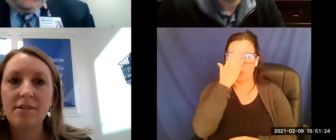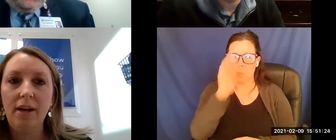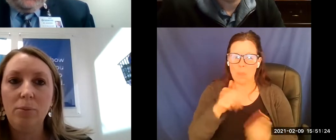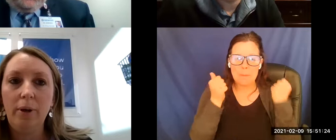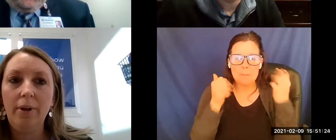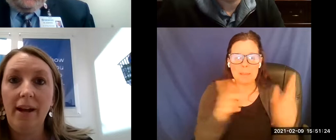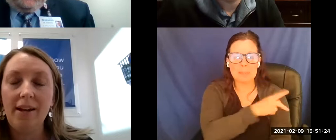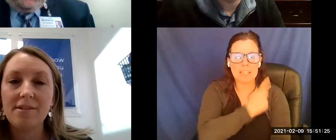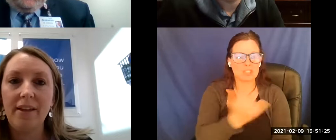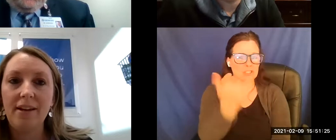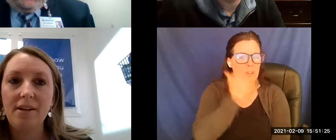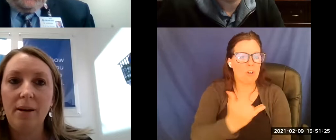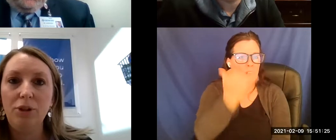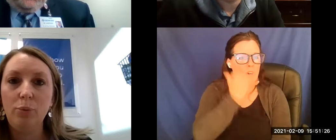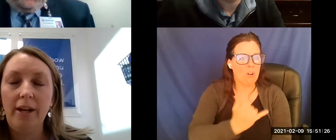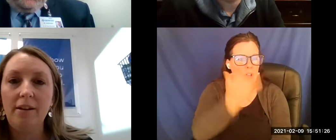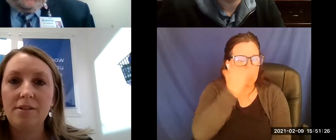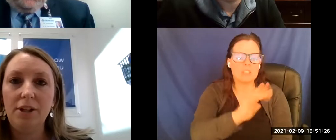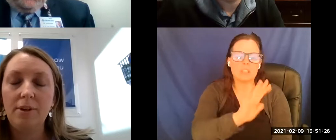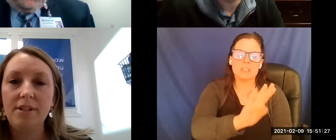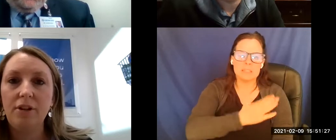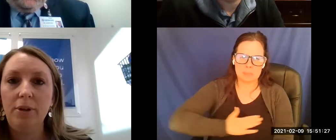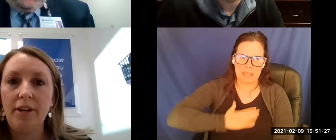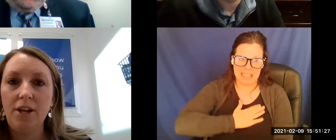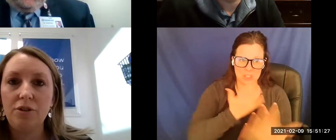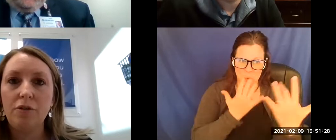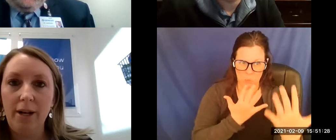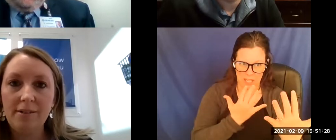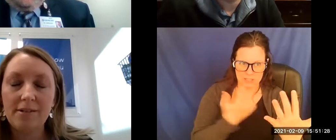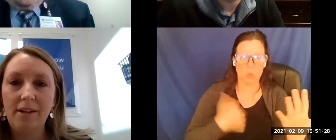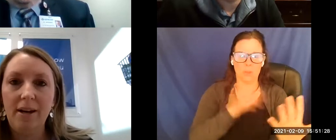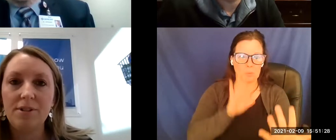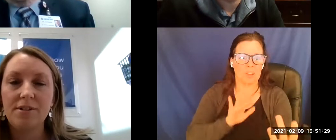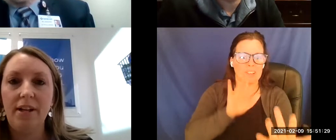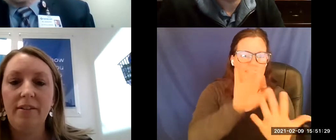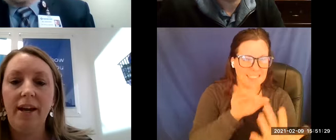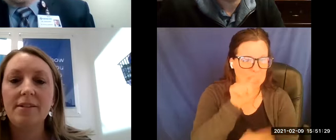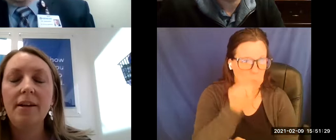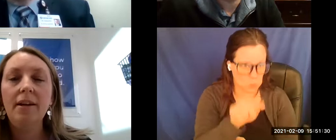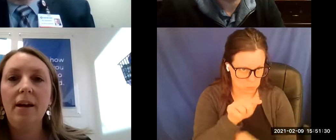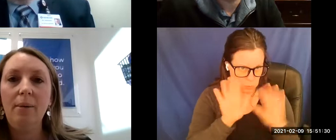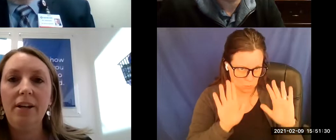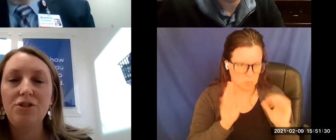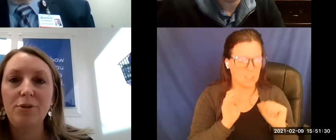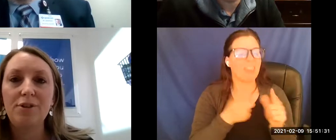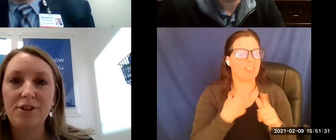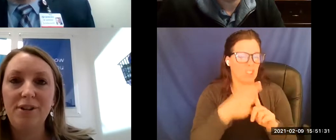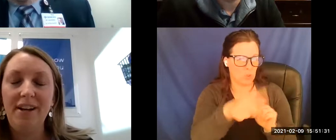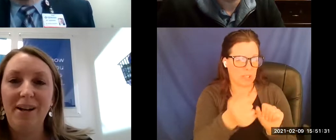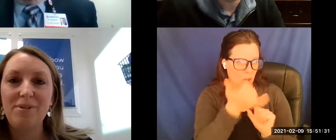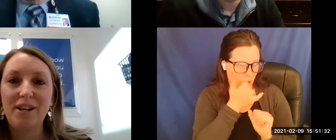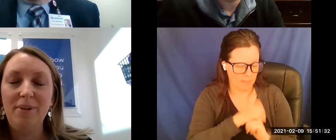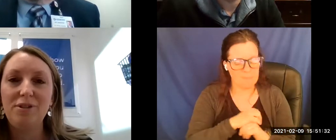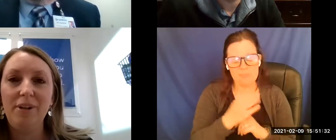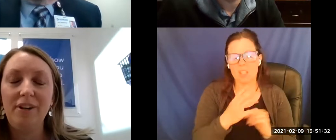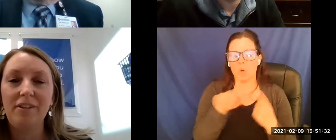clinics. We would ask that you wait until you receive communication from us to say that it is your turn